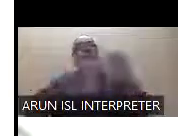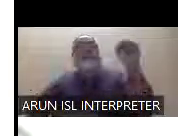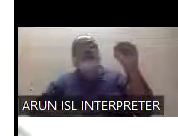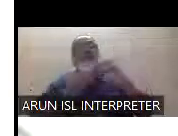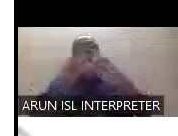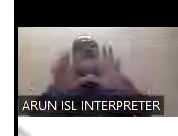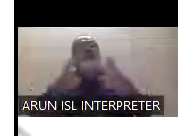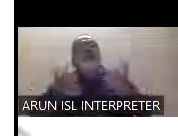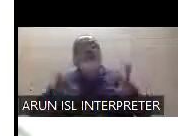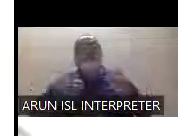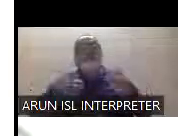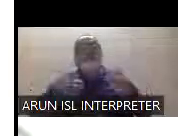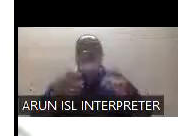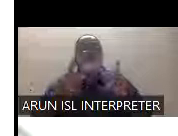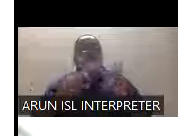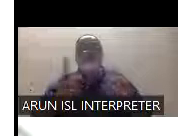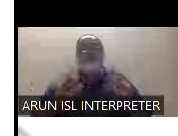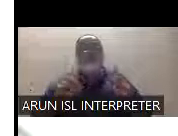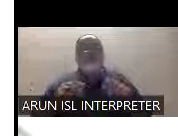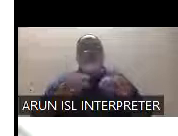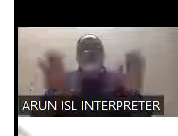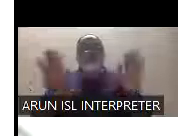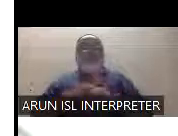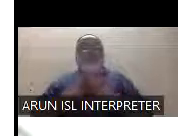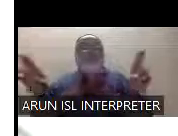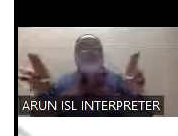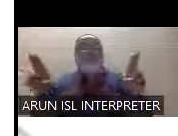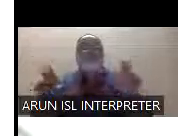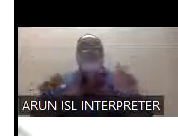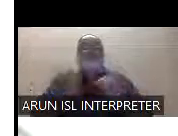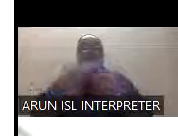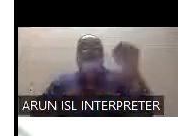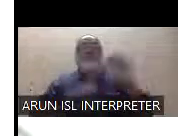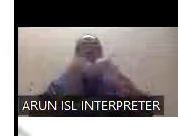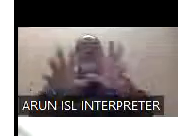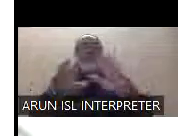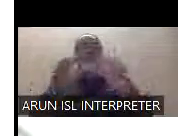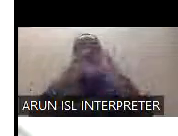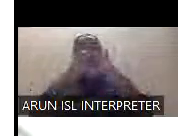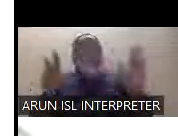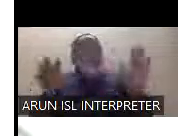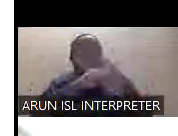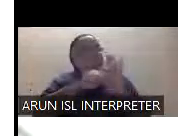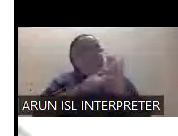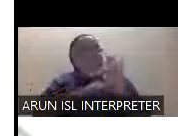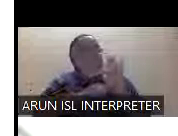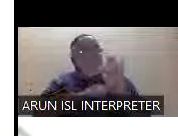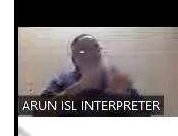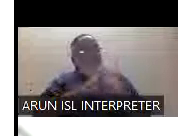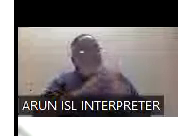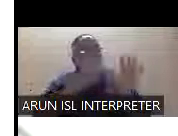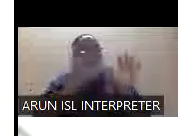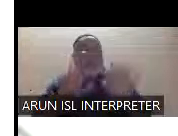point, there's a check and balance here that the completion certificate may not be issued to the building unless it finds that the building which is built up actually complies